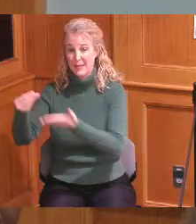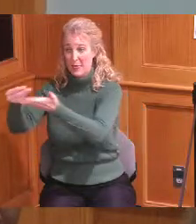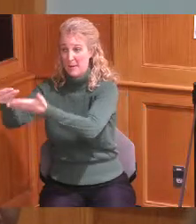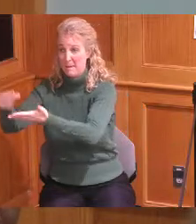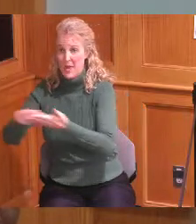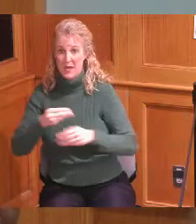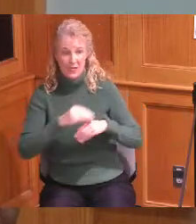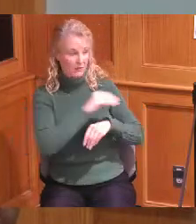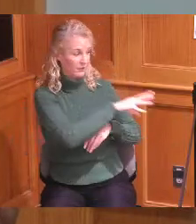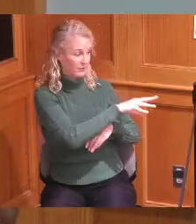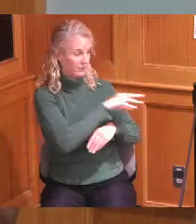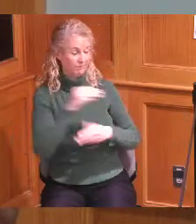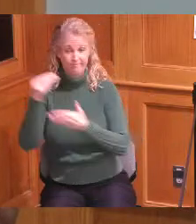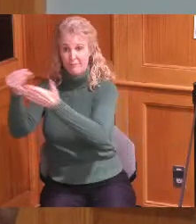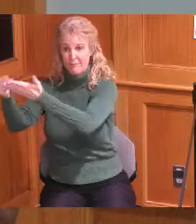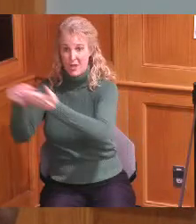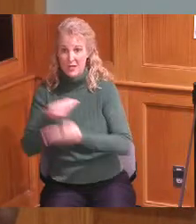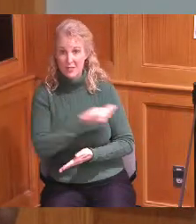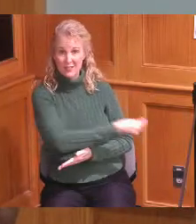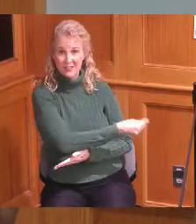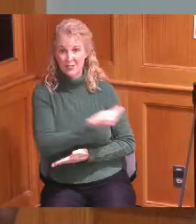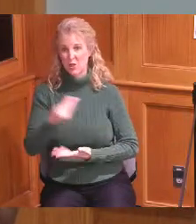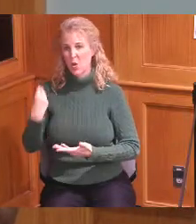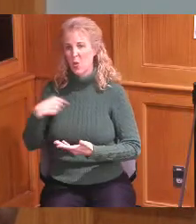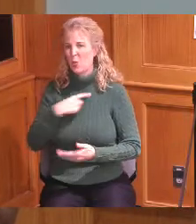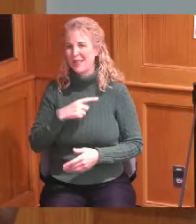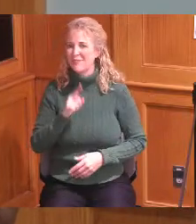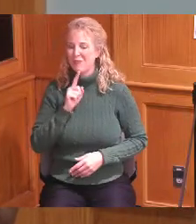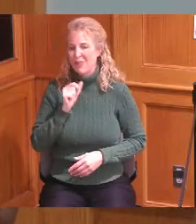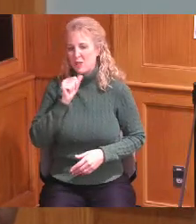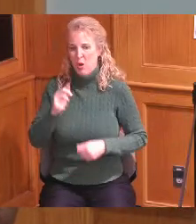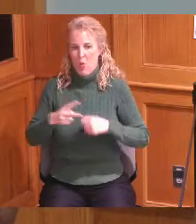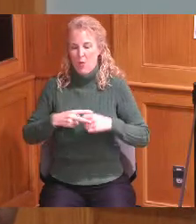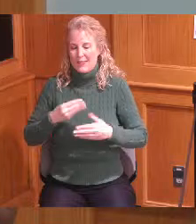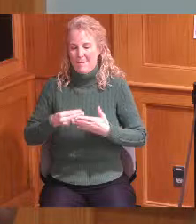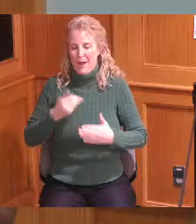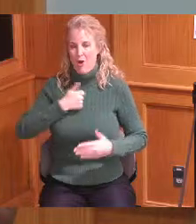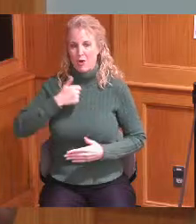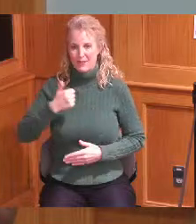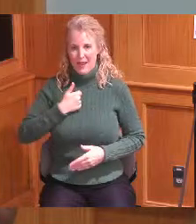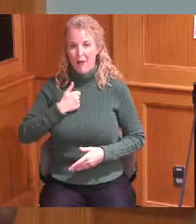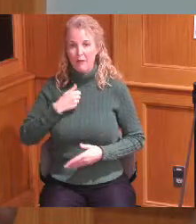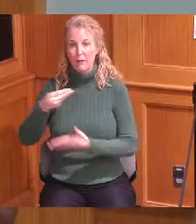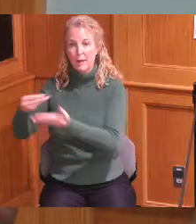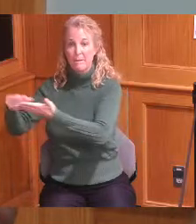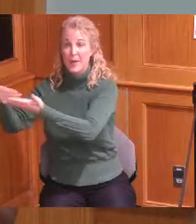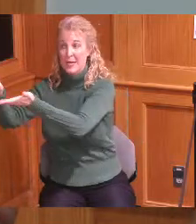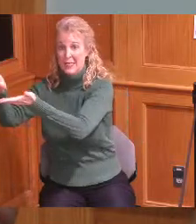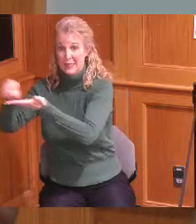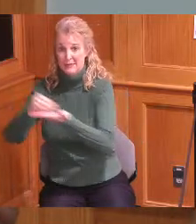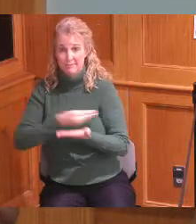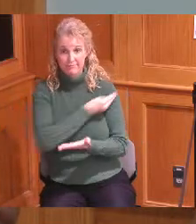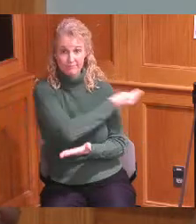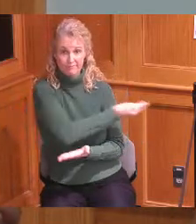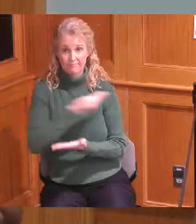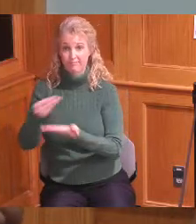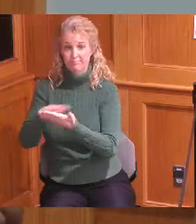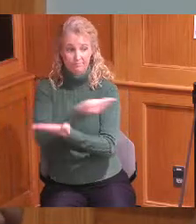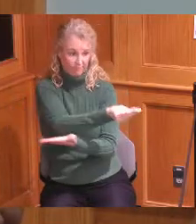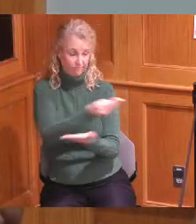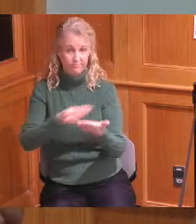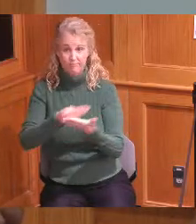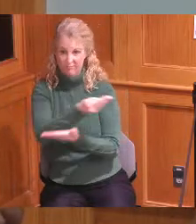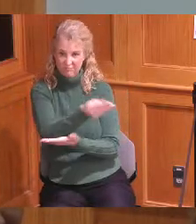those services. So I think we can go through what that initial dollar amount through the SID covers, which is like our base outreach stream,